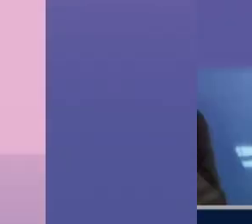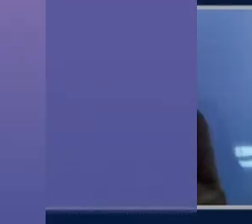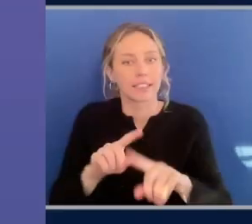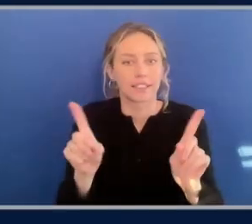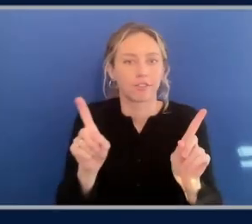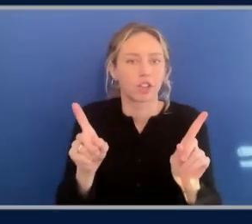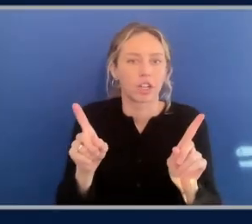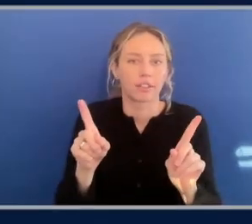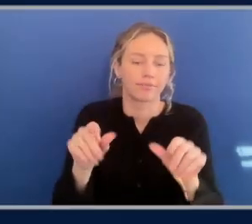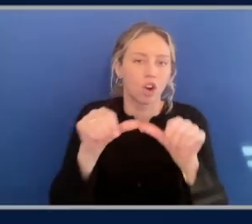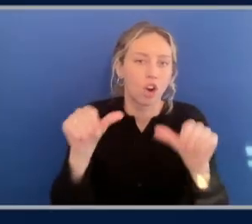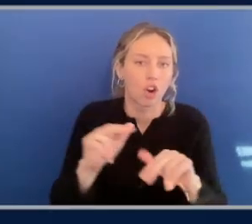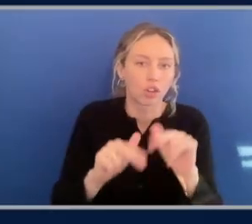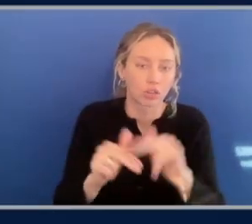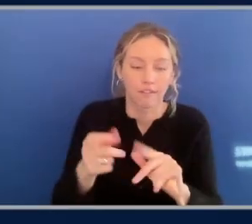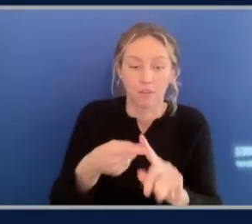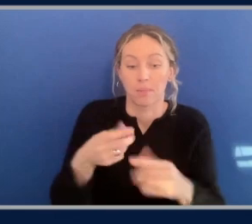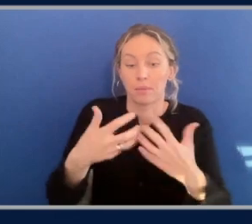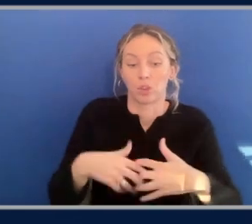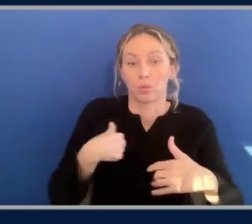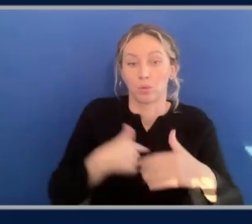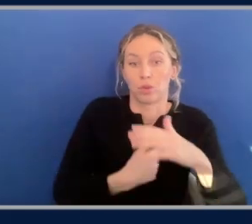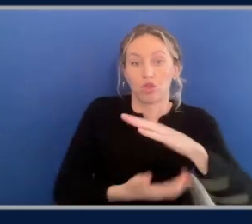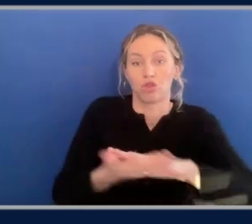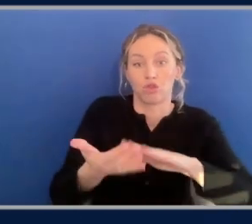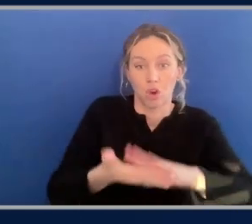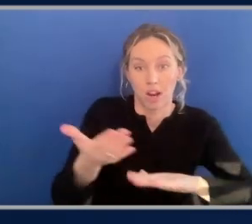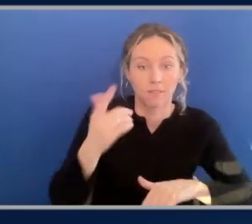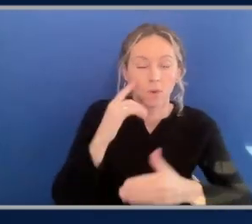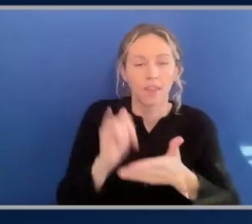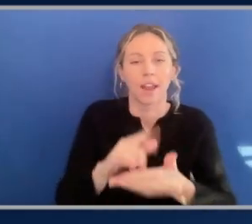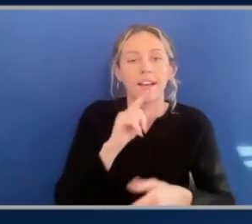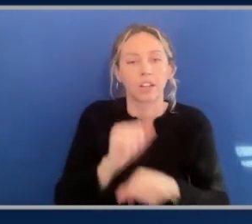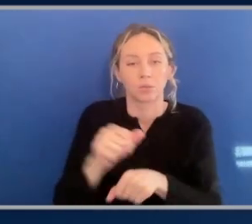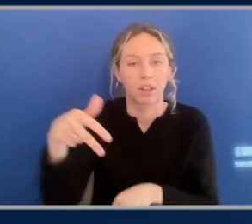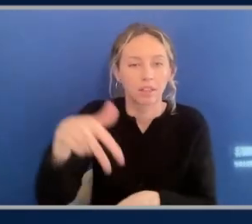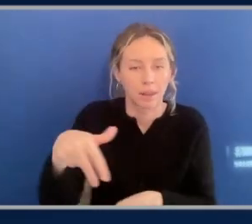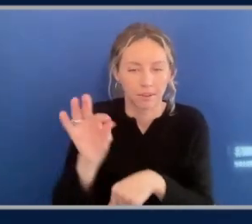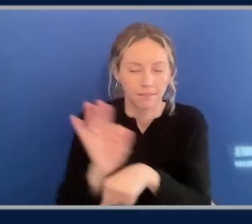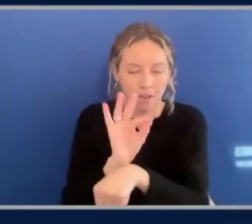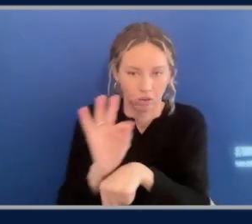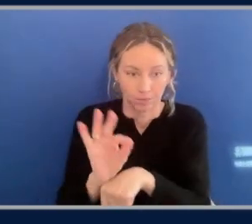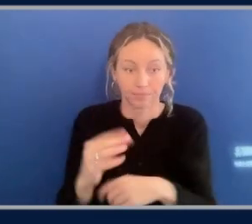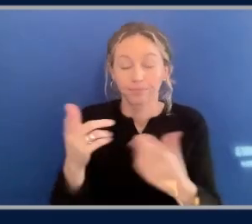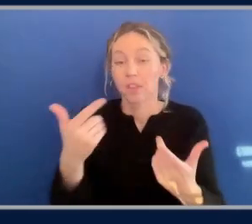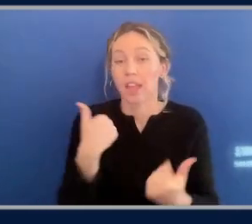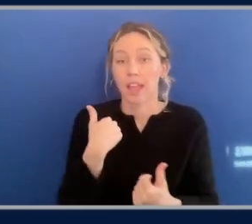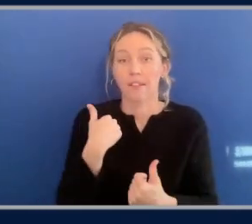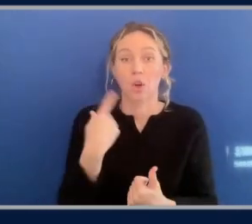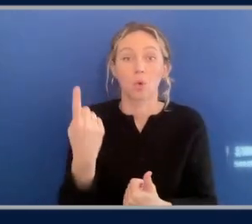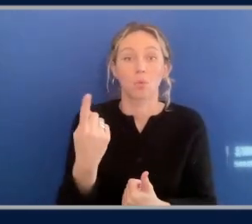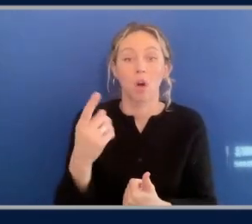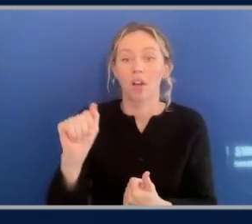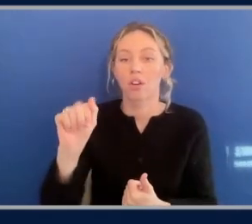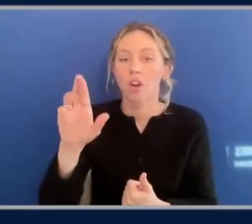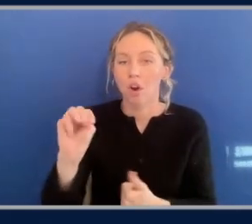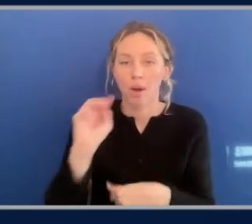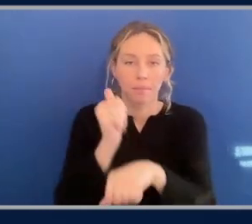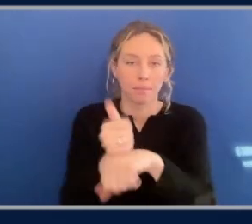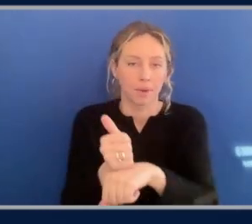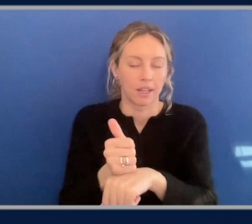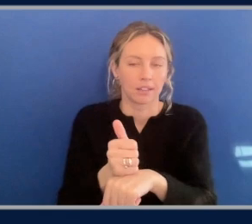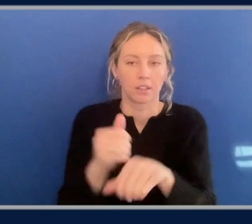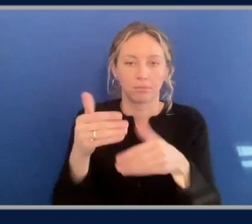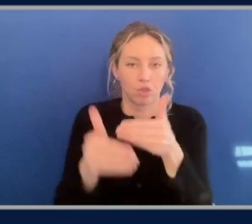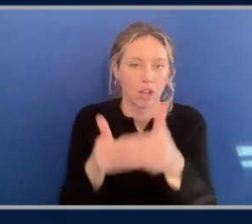architecture from the actual machine we're running our code on, from the actual Lambda function. And in this case, I've got an ARM-based processor in this machine, and